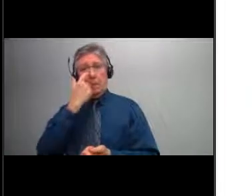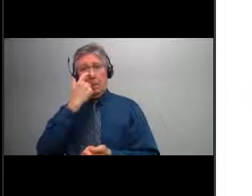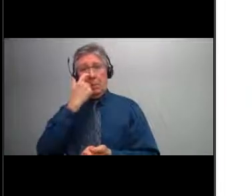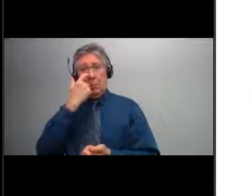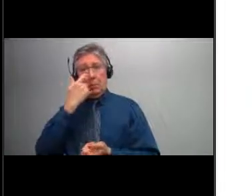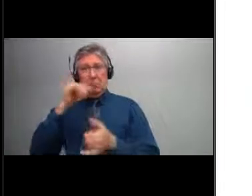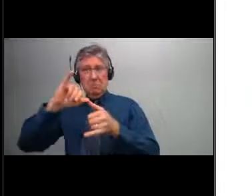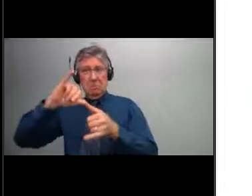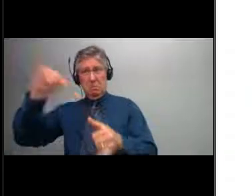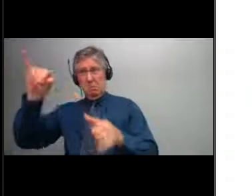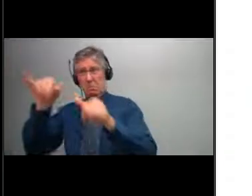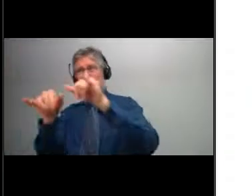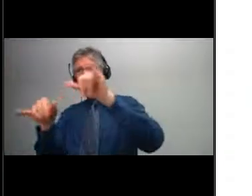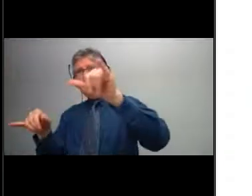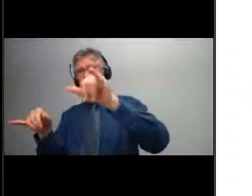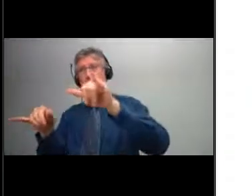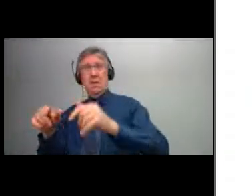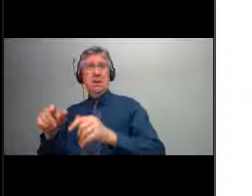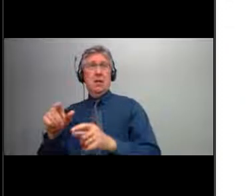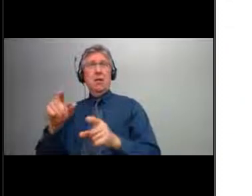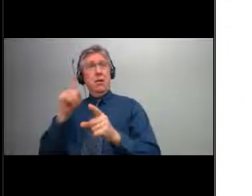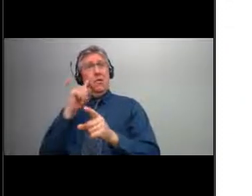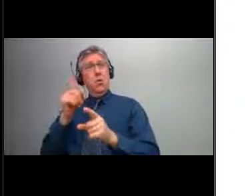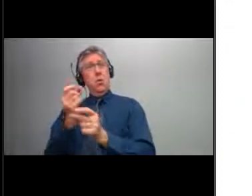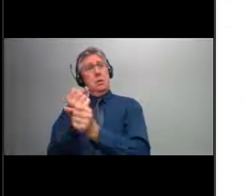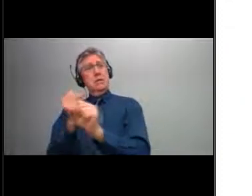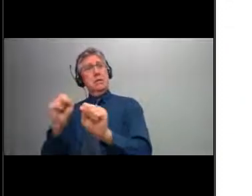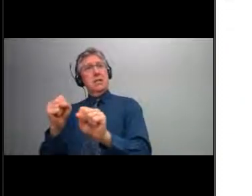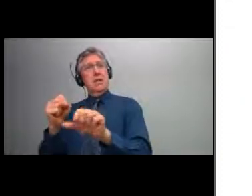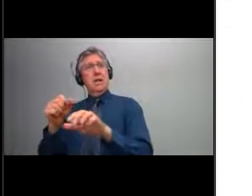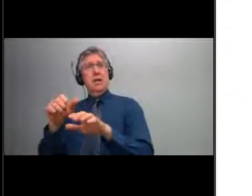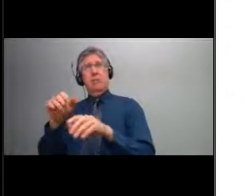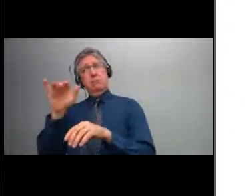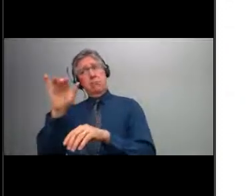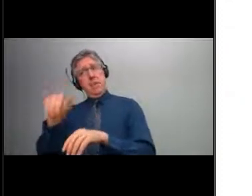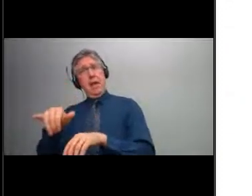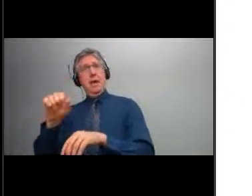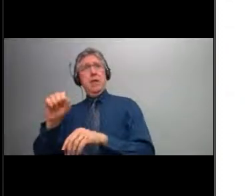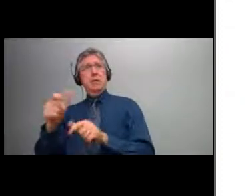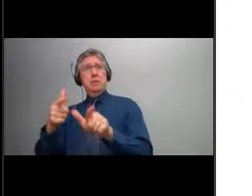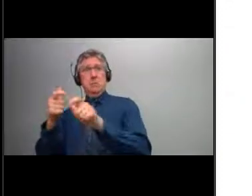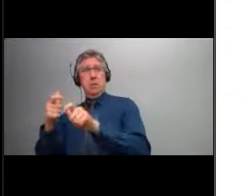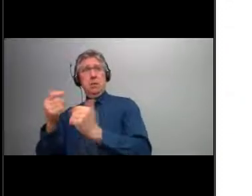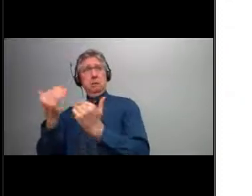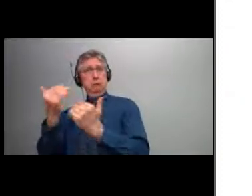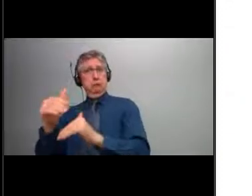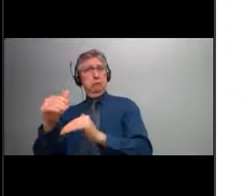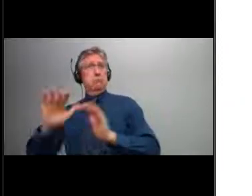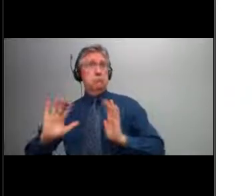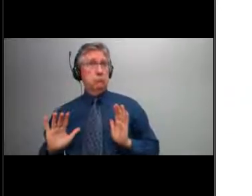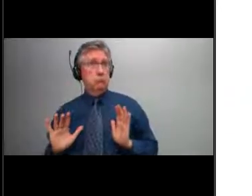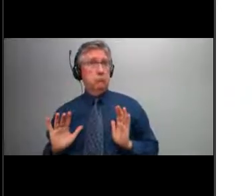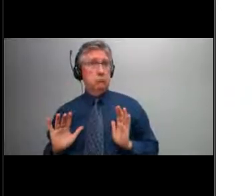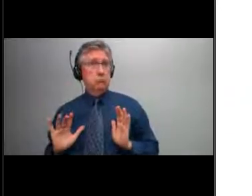geometrically designed so that they are safe for the design speed of traffic. Now,